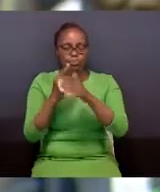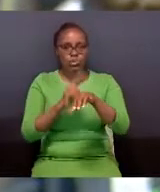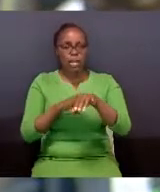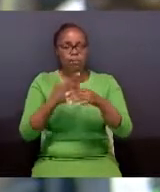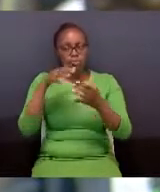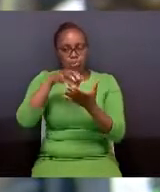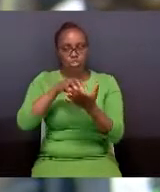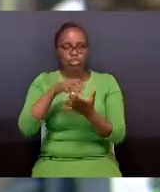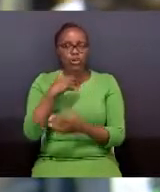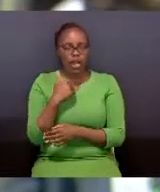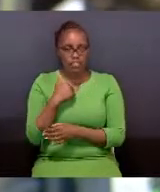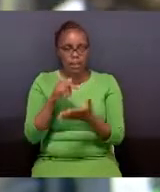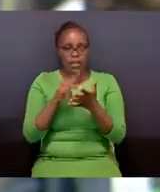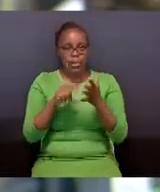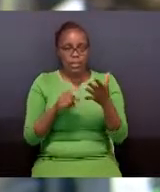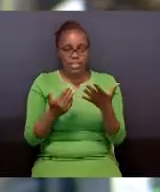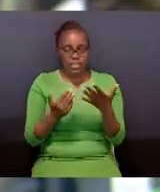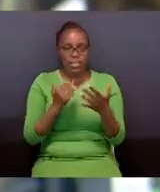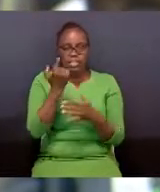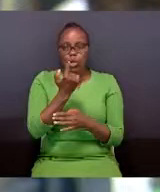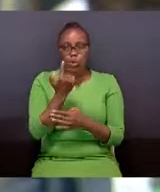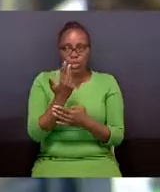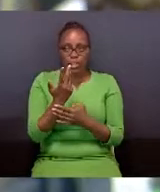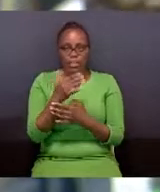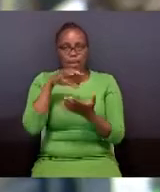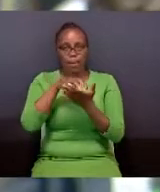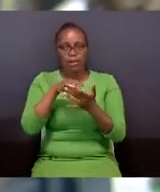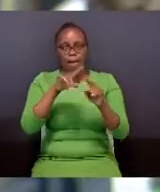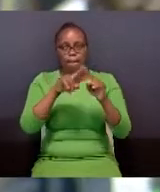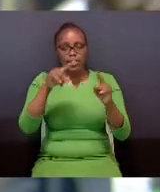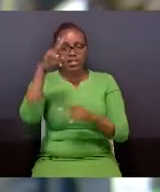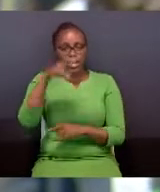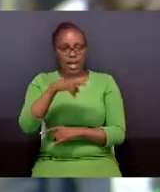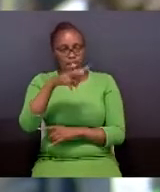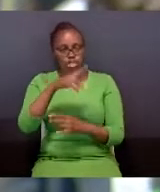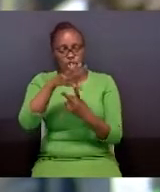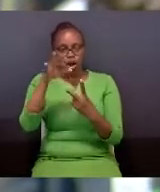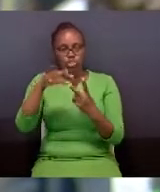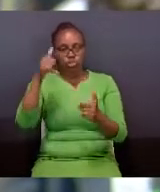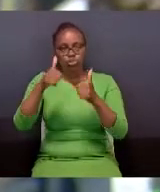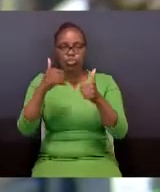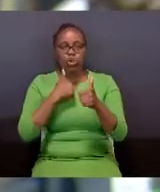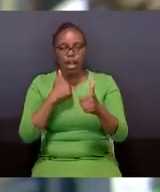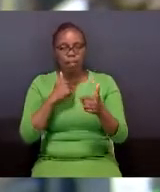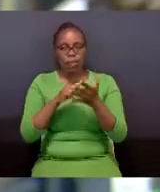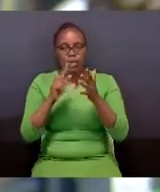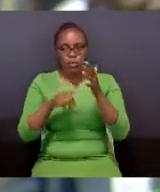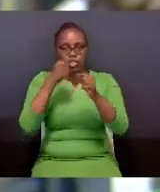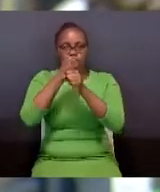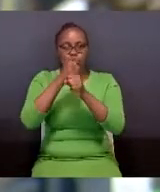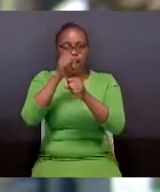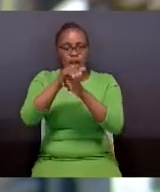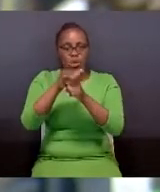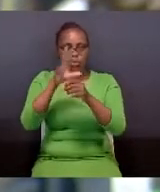position. So influence is not only a position, it is an attitude, it's a choice that you make. So they can do a lot within